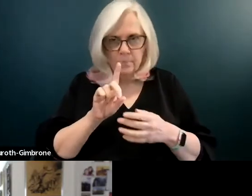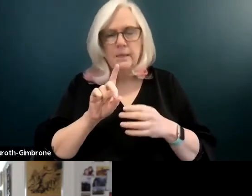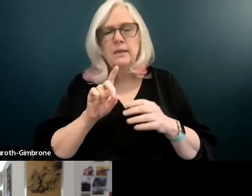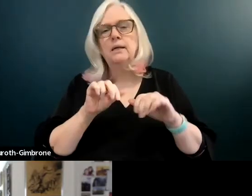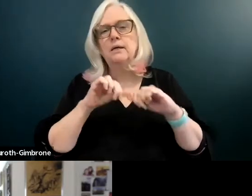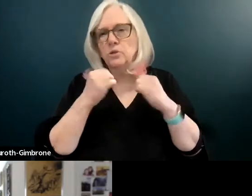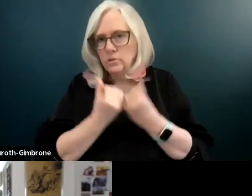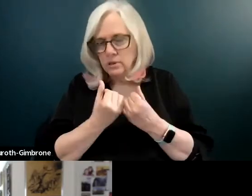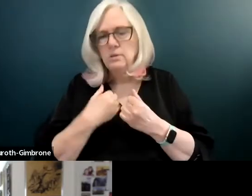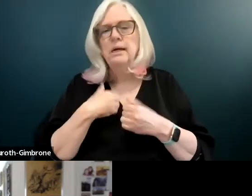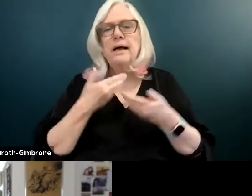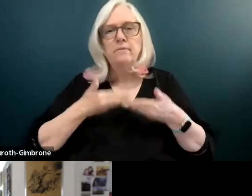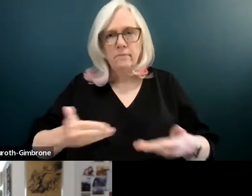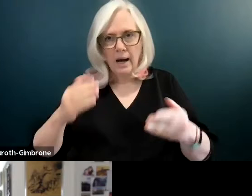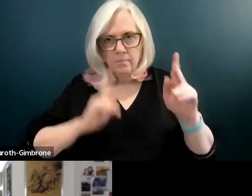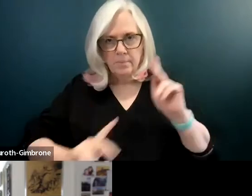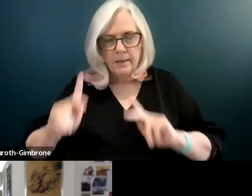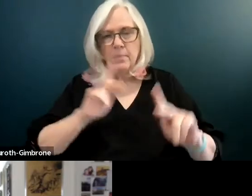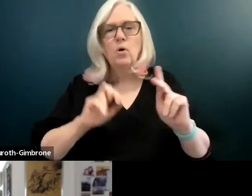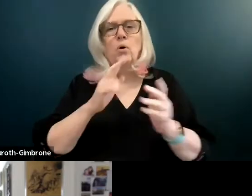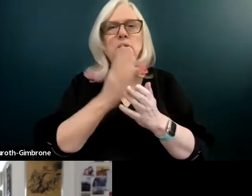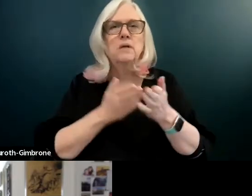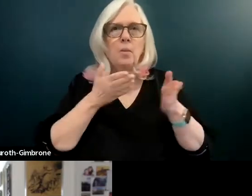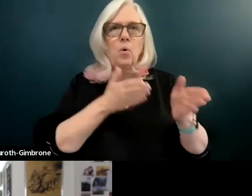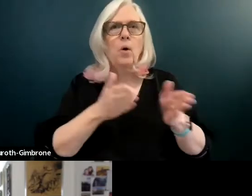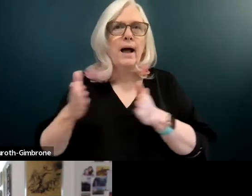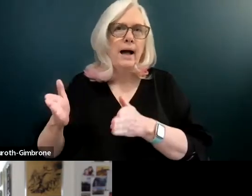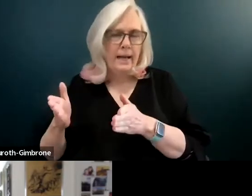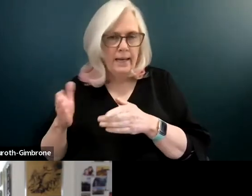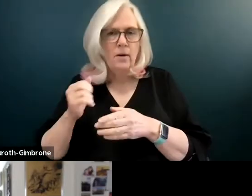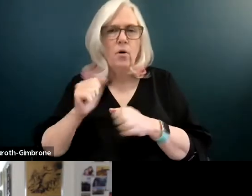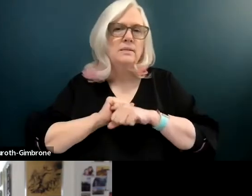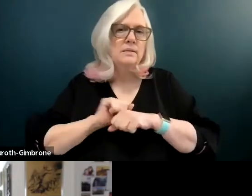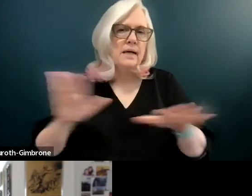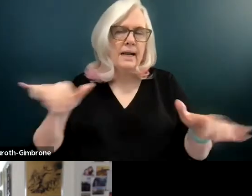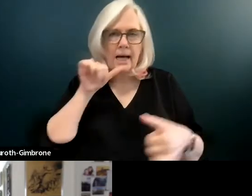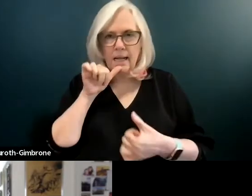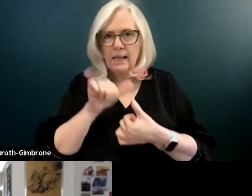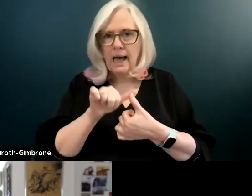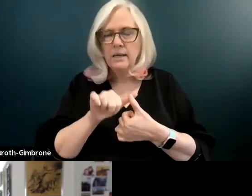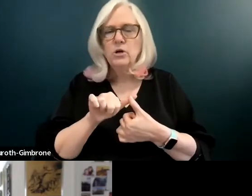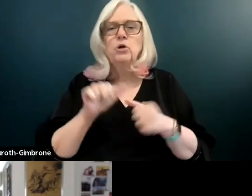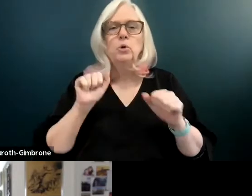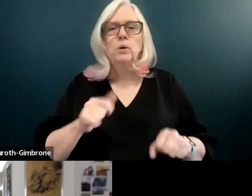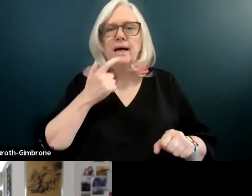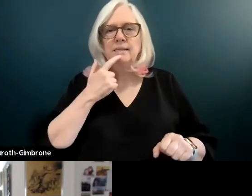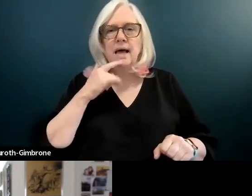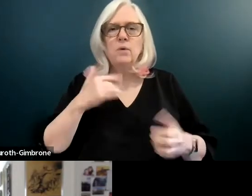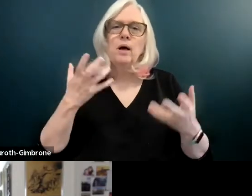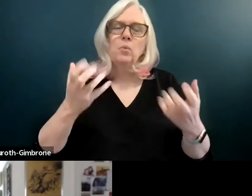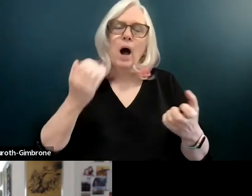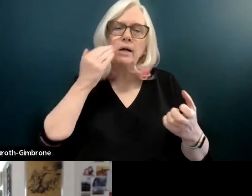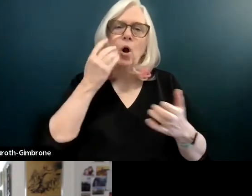people in, or some way of sending a letter out or something where you could say, we'd like to know what more we